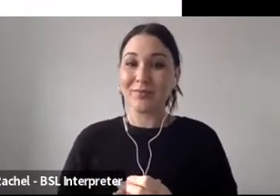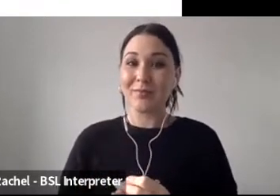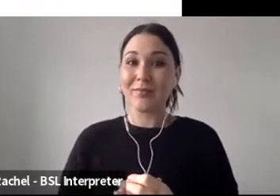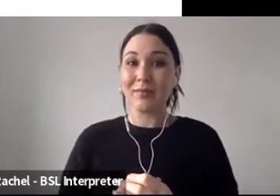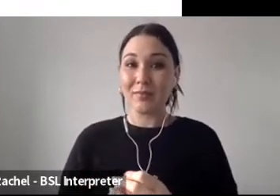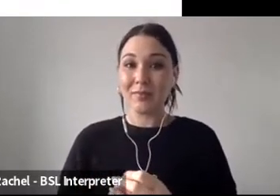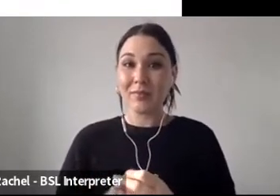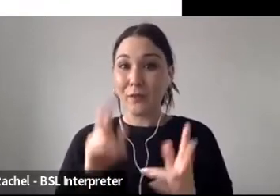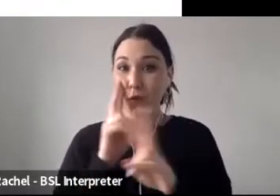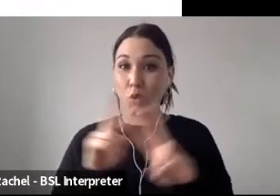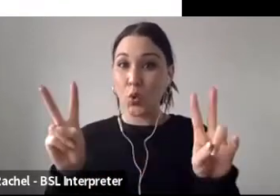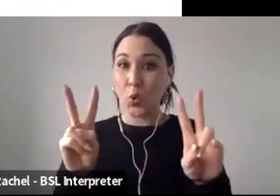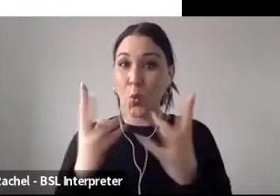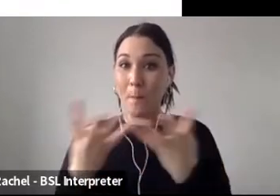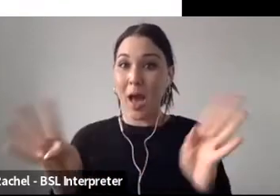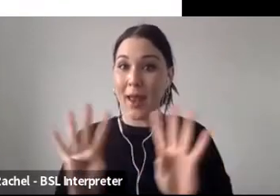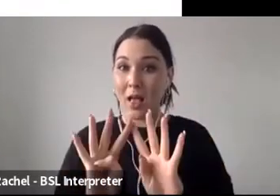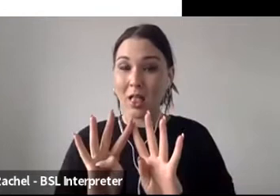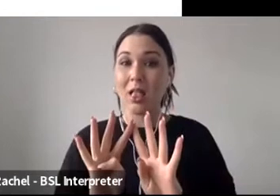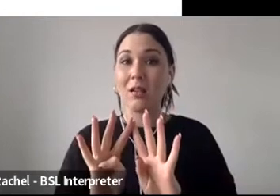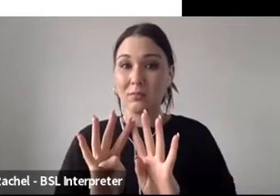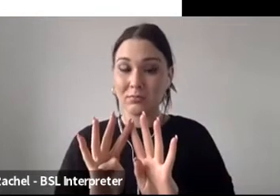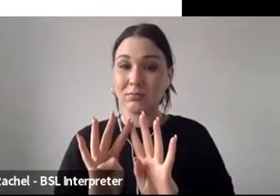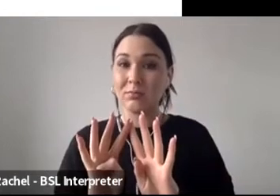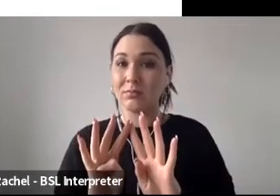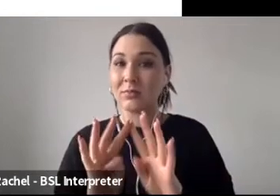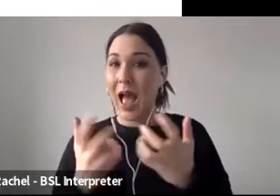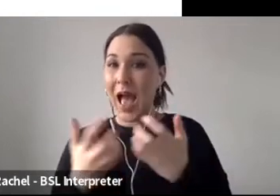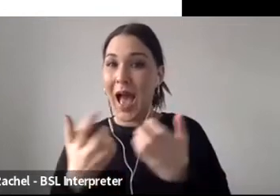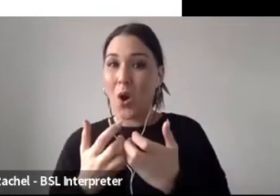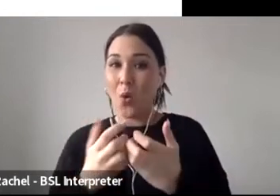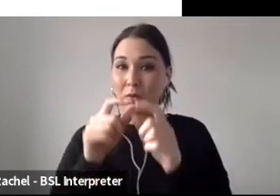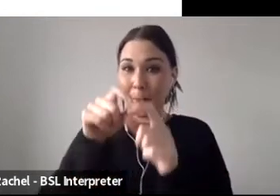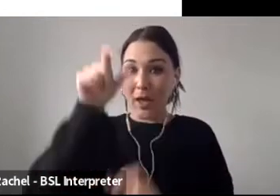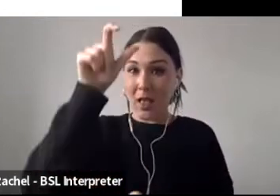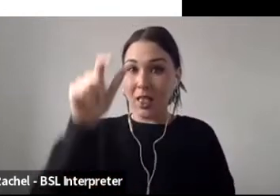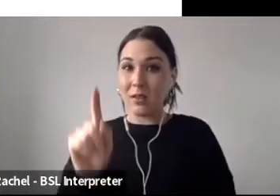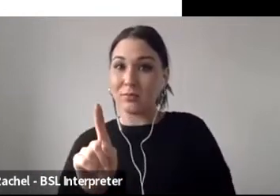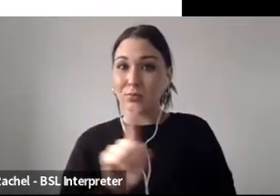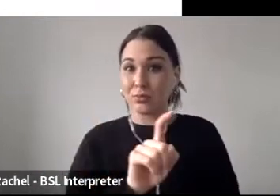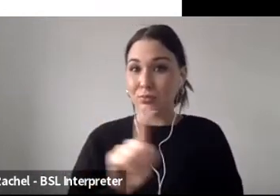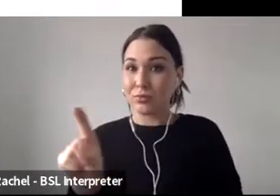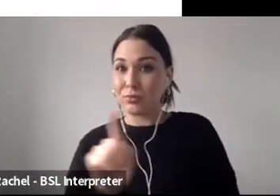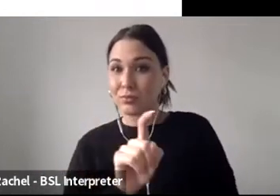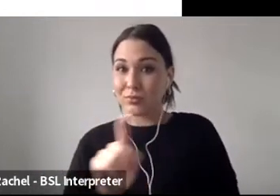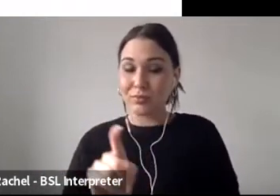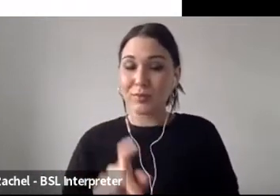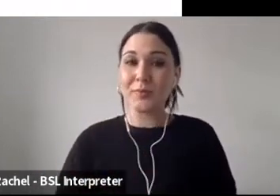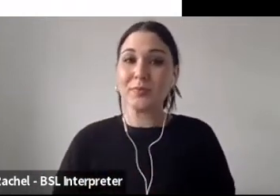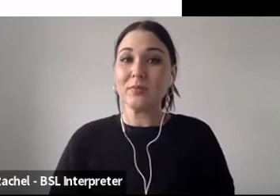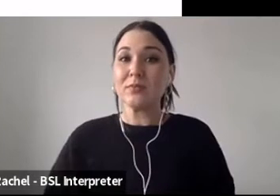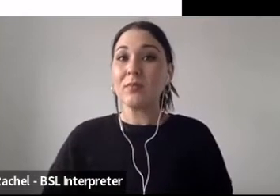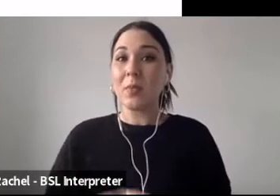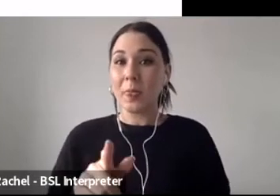increase the view of the panel, including the BSL interpreter, by sliding the panel bar that's on the right. This can only be done